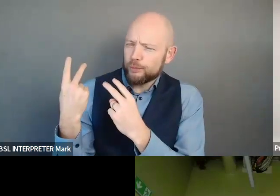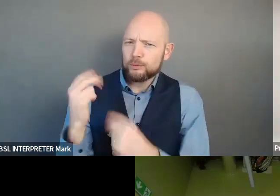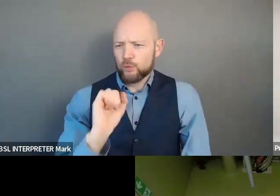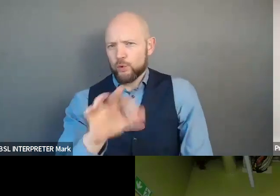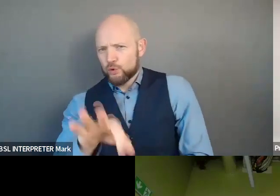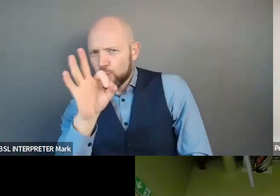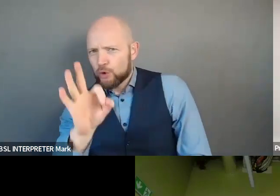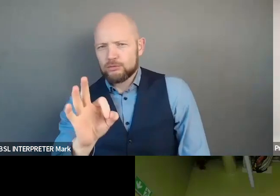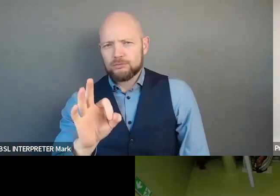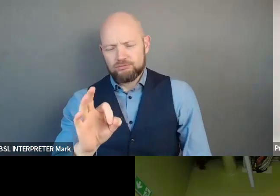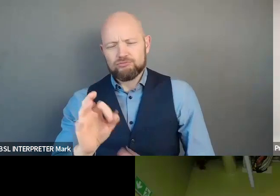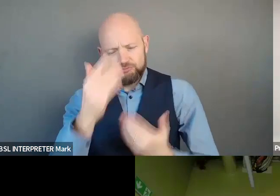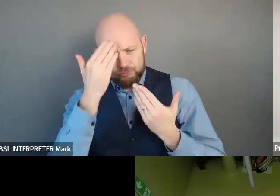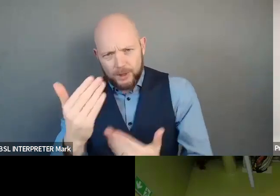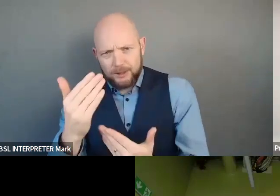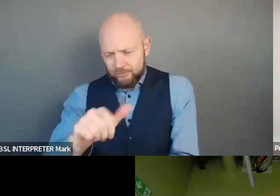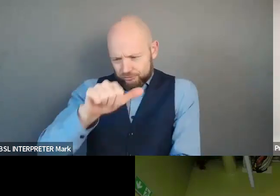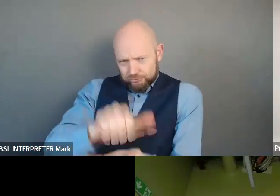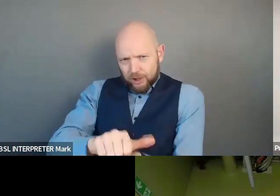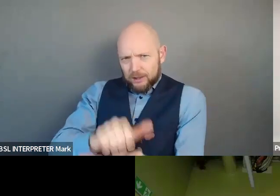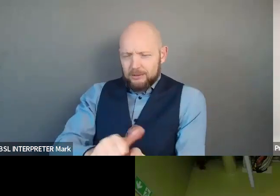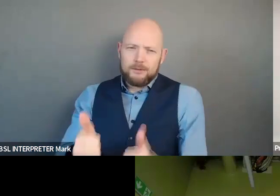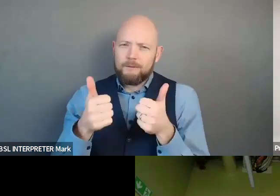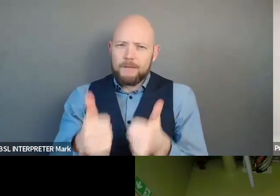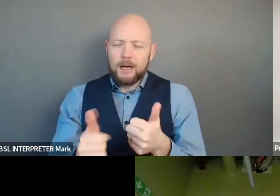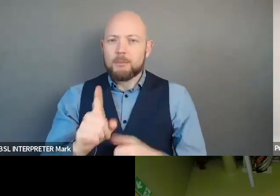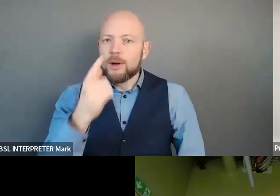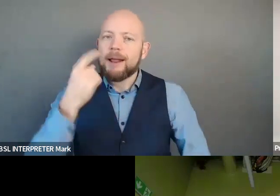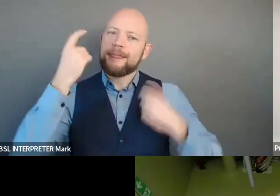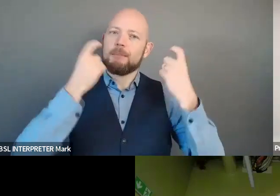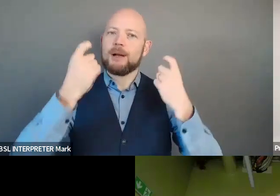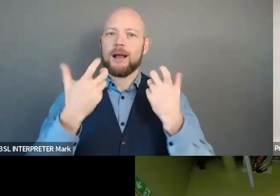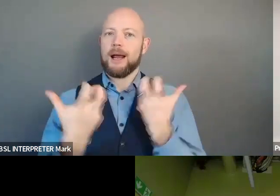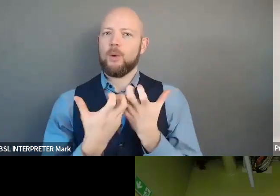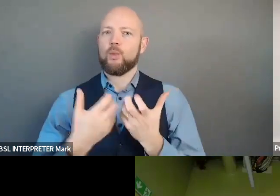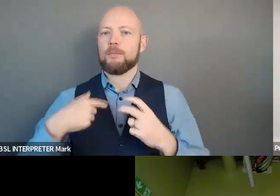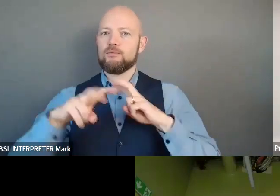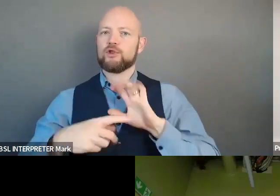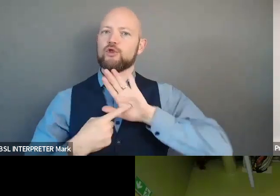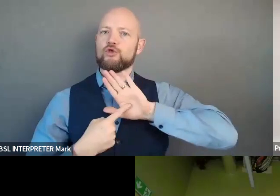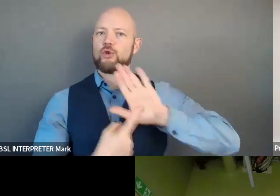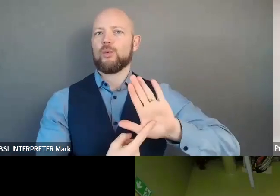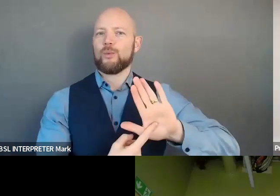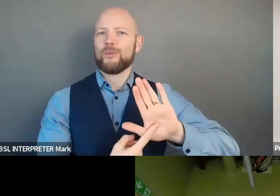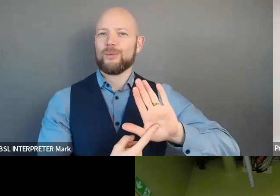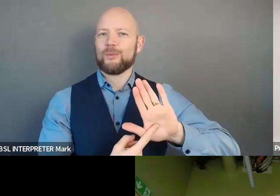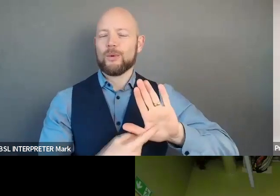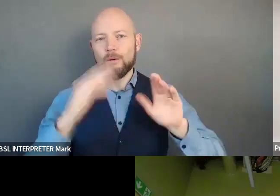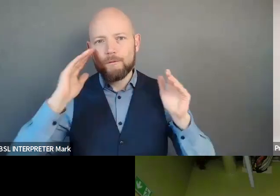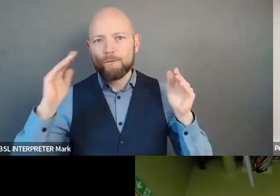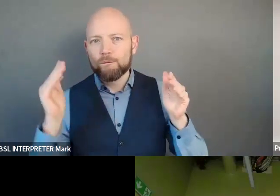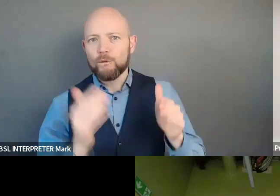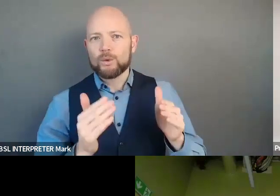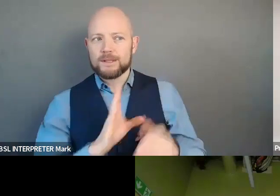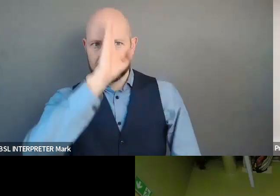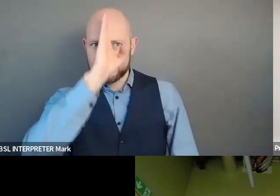choices. That's right, and that's fine. But we can think about the way that we present our research, focus on the seriousness and the rigor